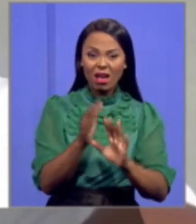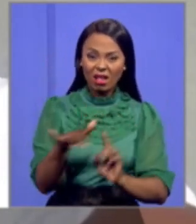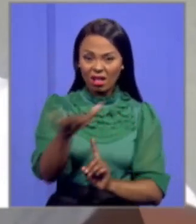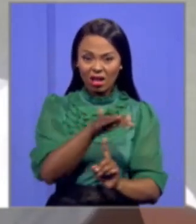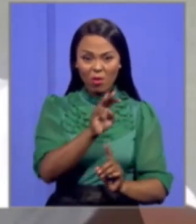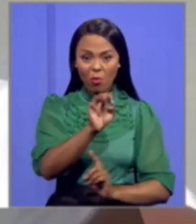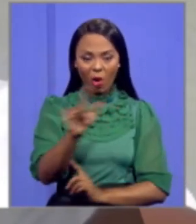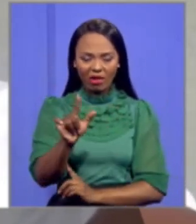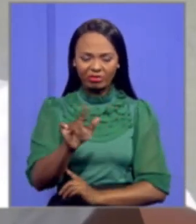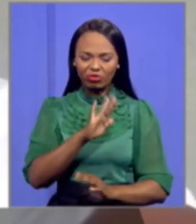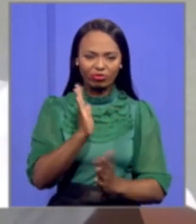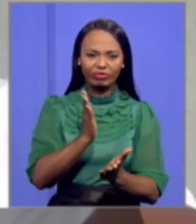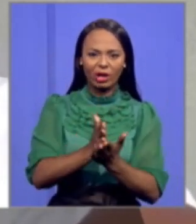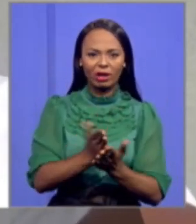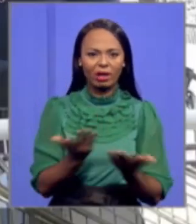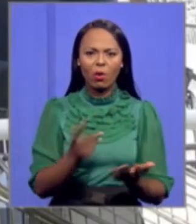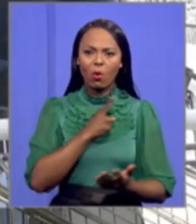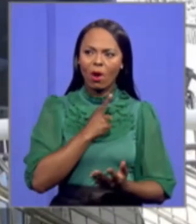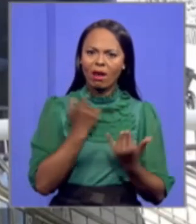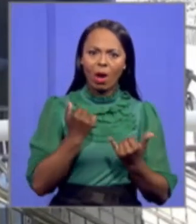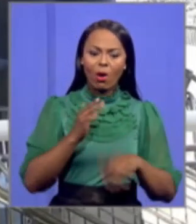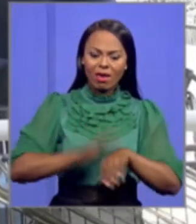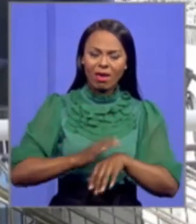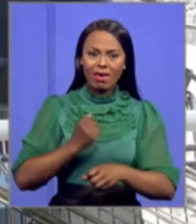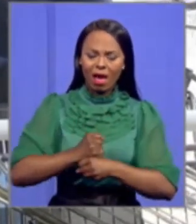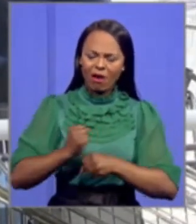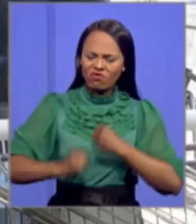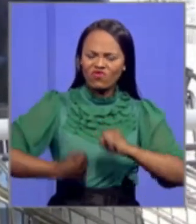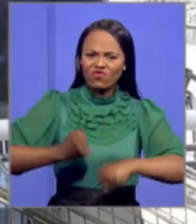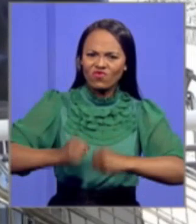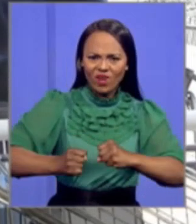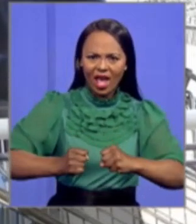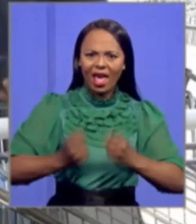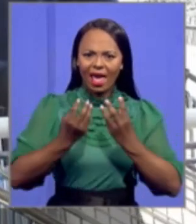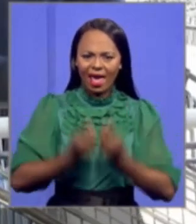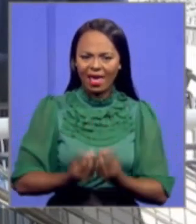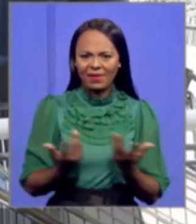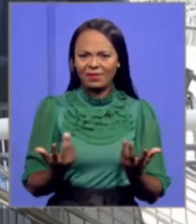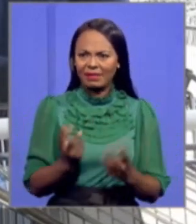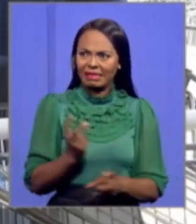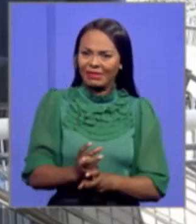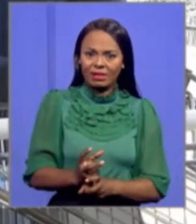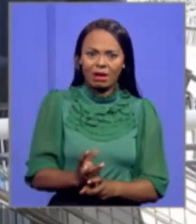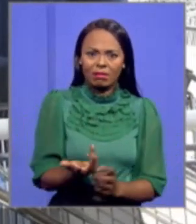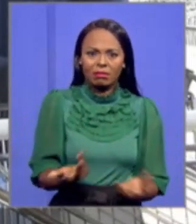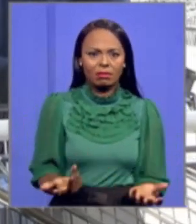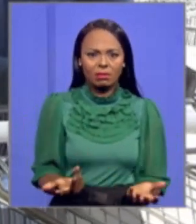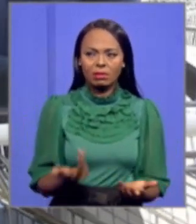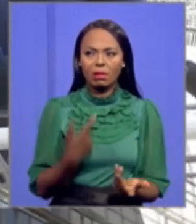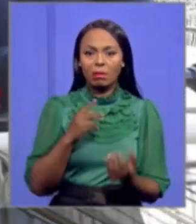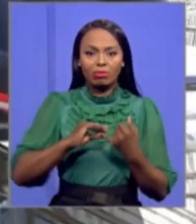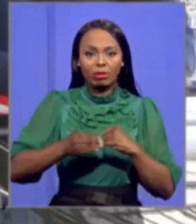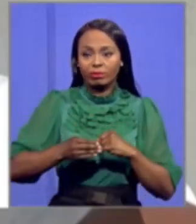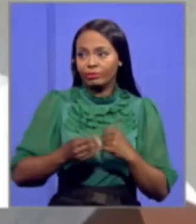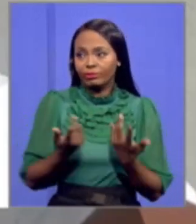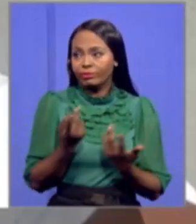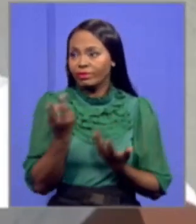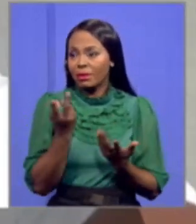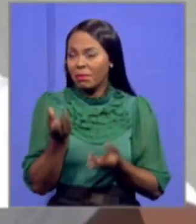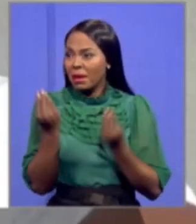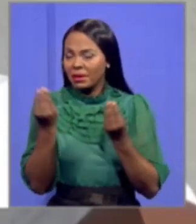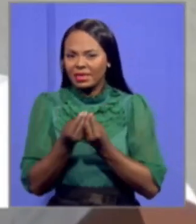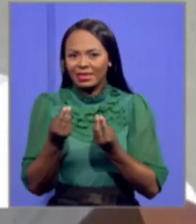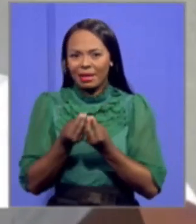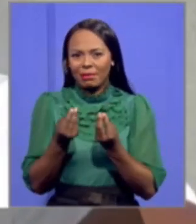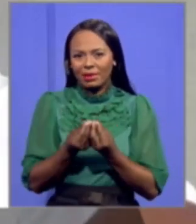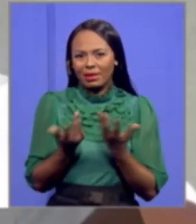given that people have been having a tough year, it is still anticipated that they may still try and get that one thing which they have been